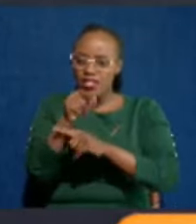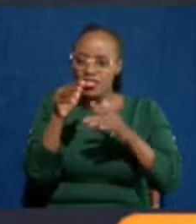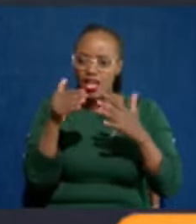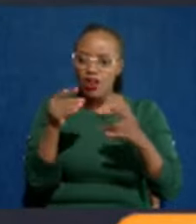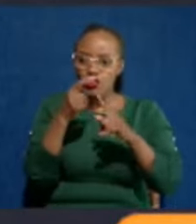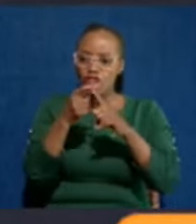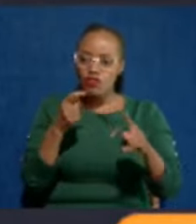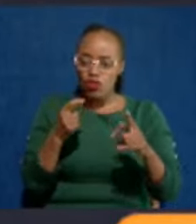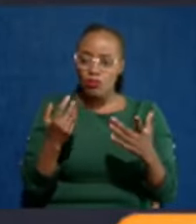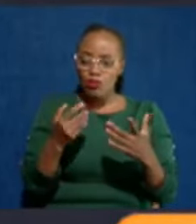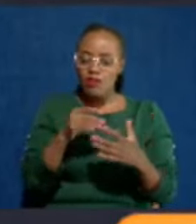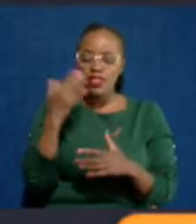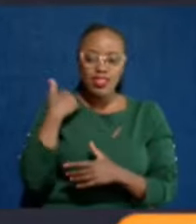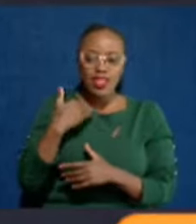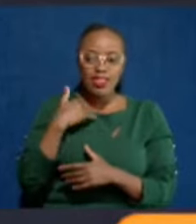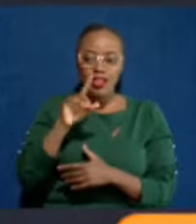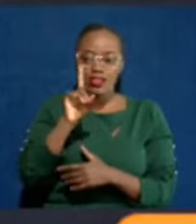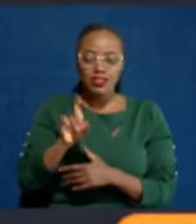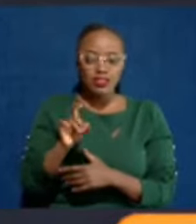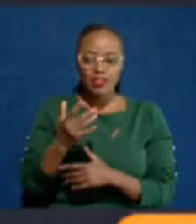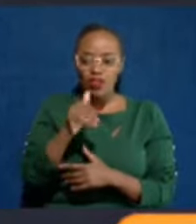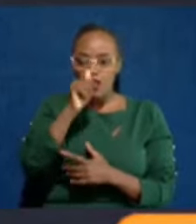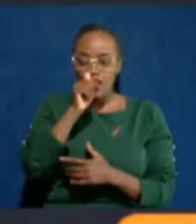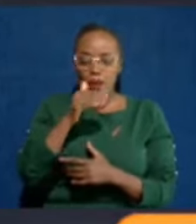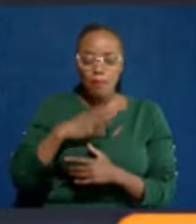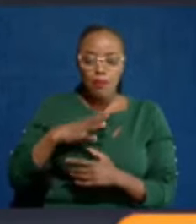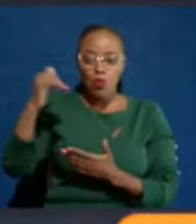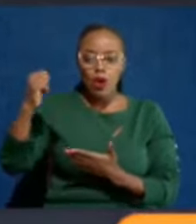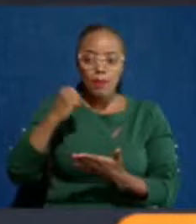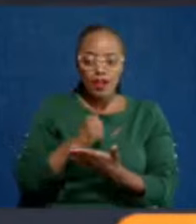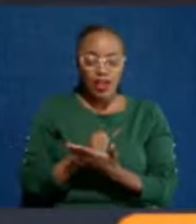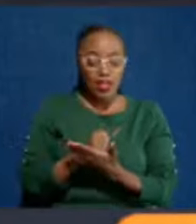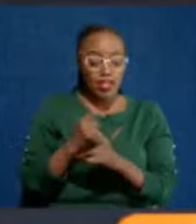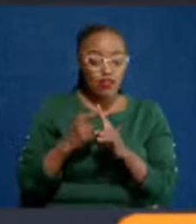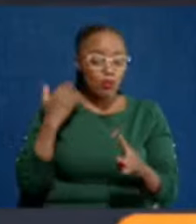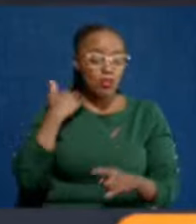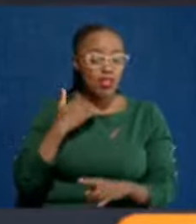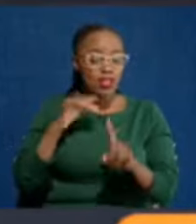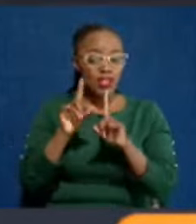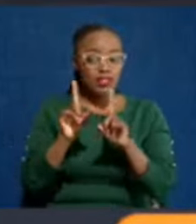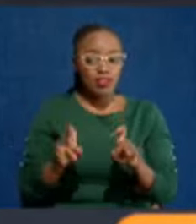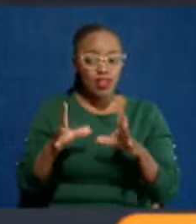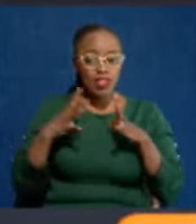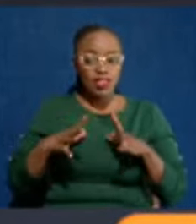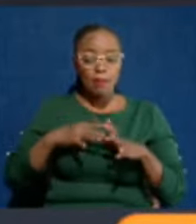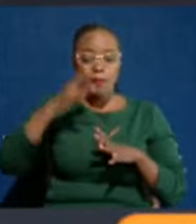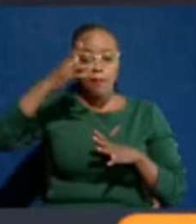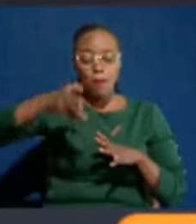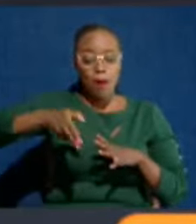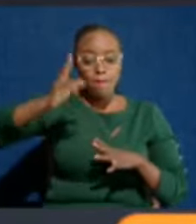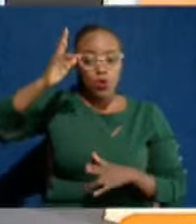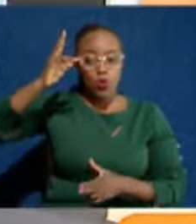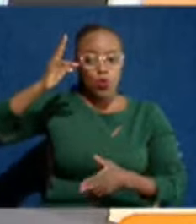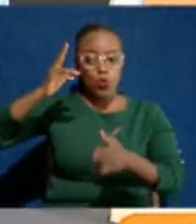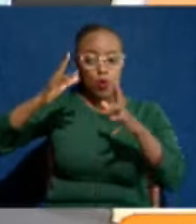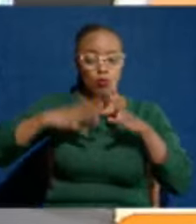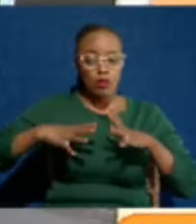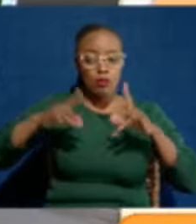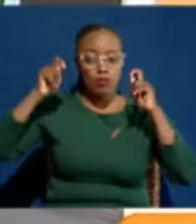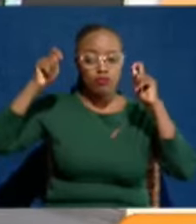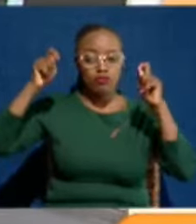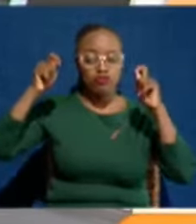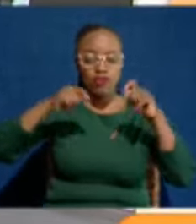from militia, yeah, private hired goons, and from goons? Right. the people who are shooting protesters in